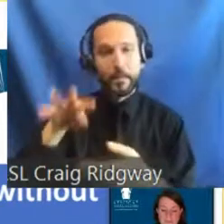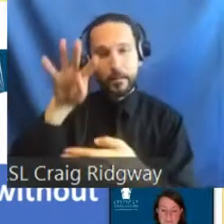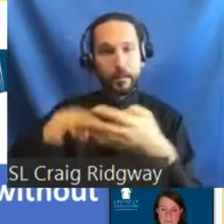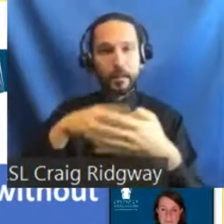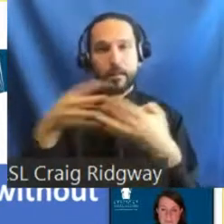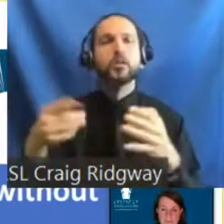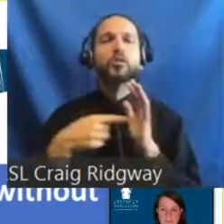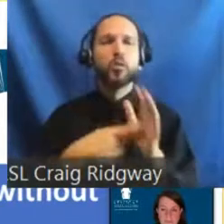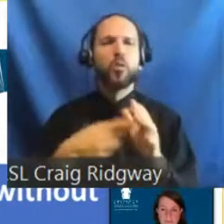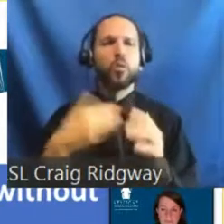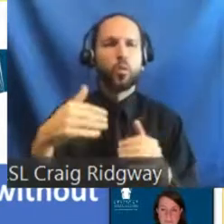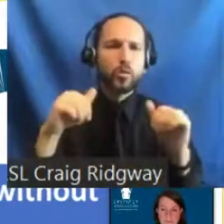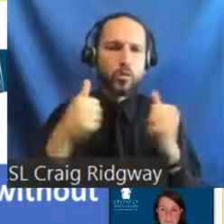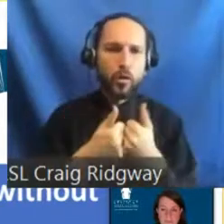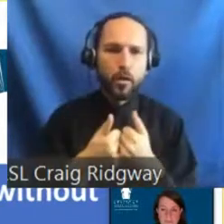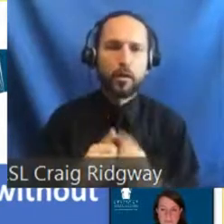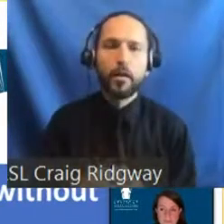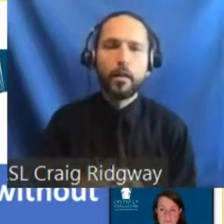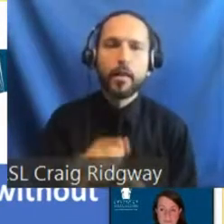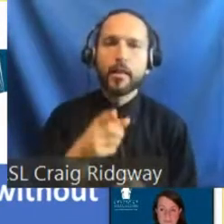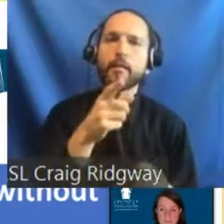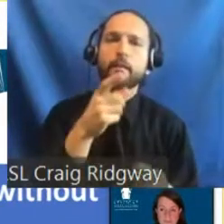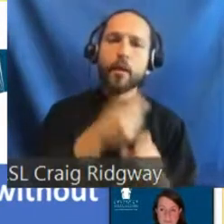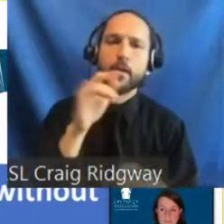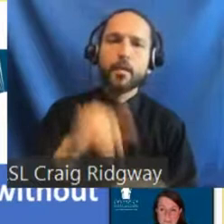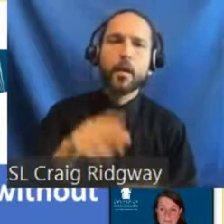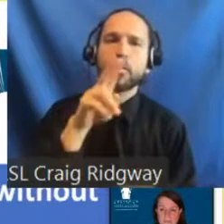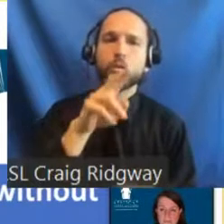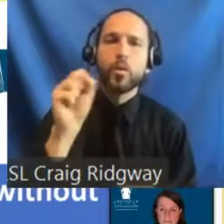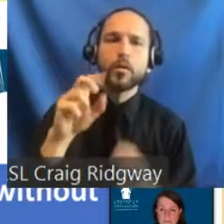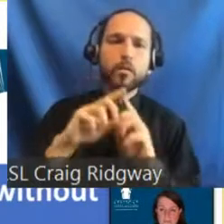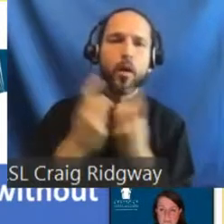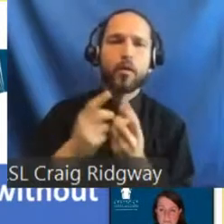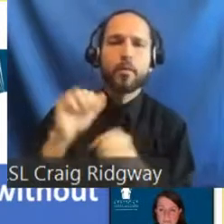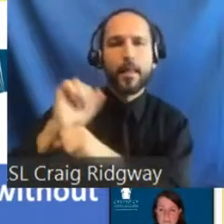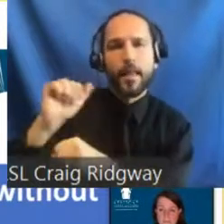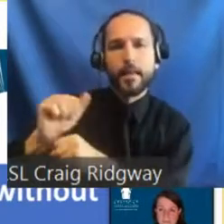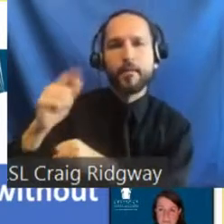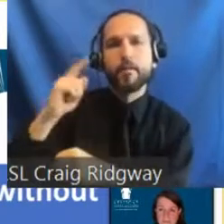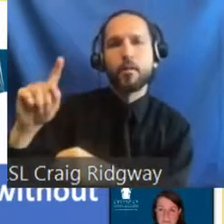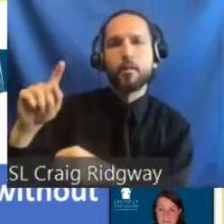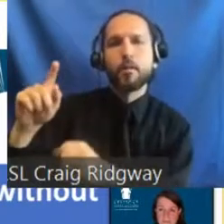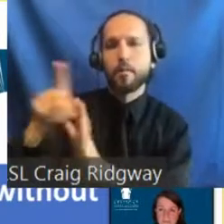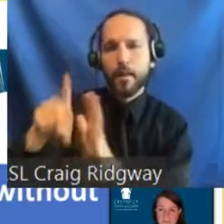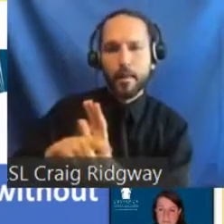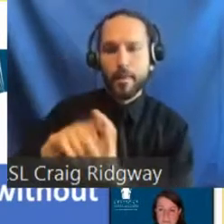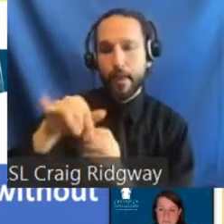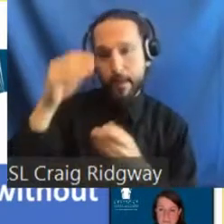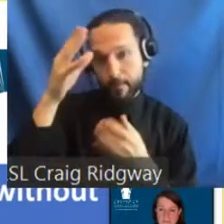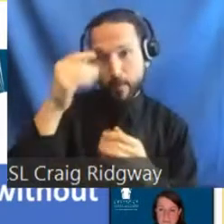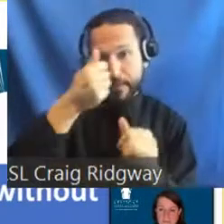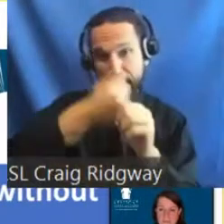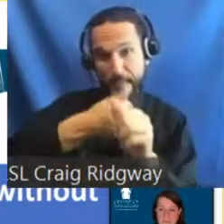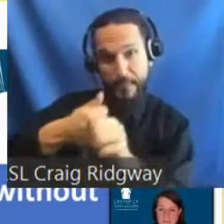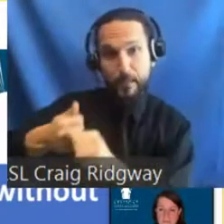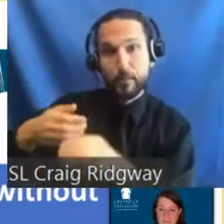challenges. Sponsored by the U.S. Department of Labor's Office of Disability Employment Policy, data on persons with a